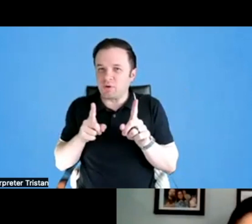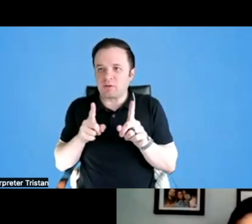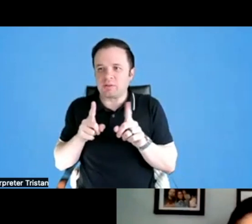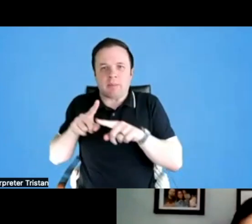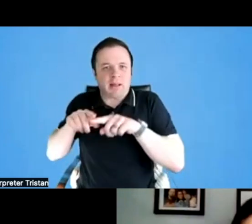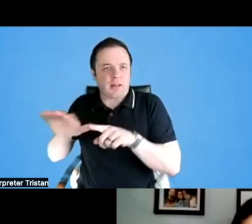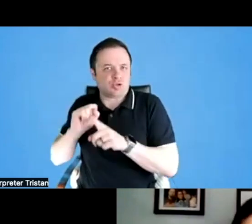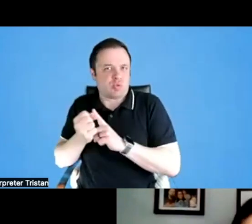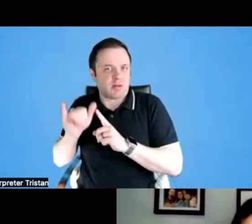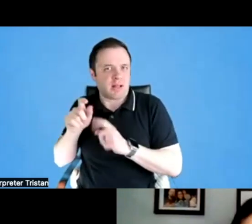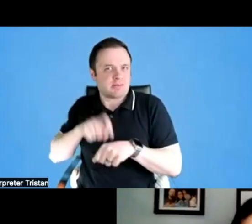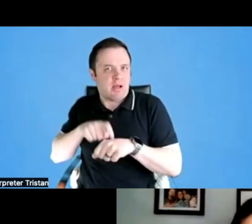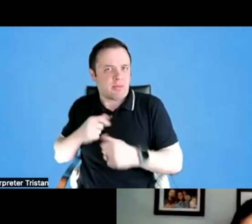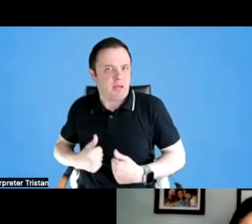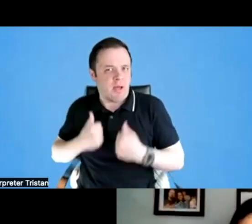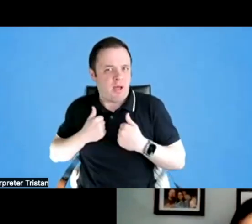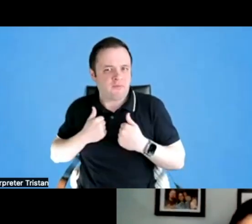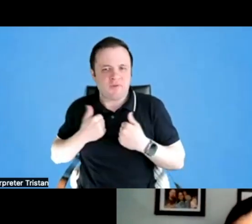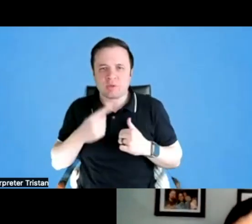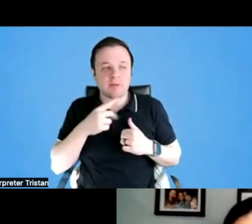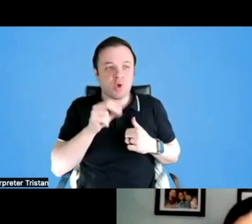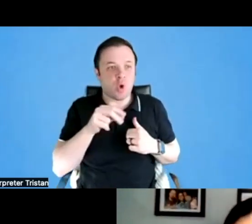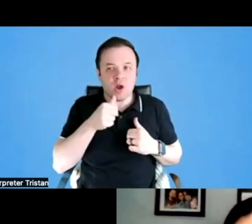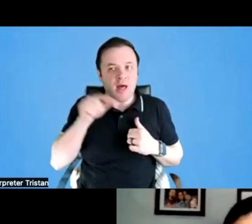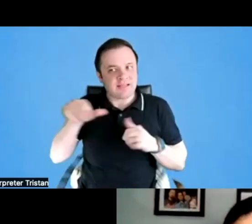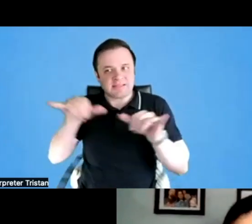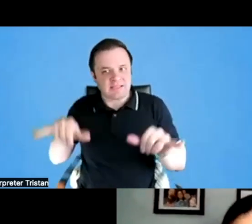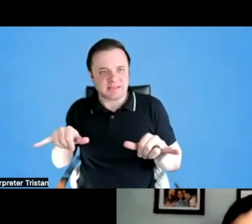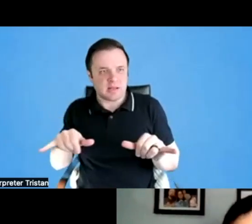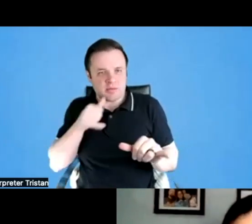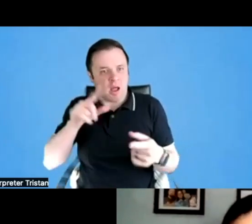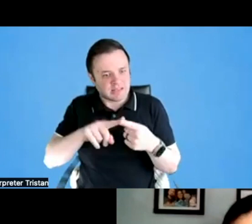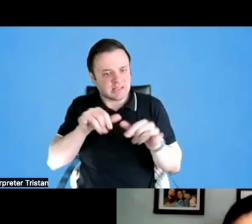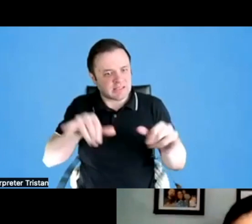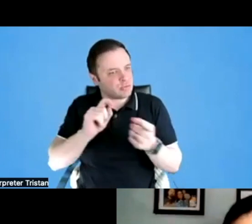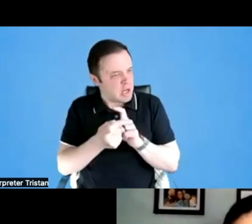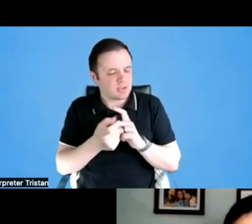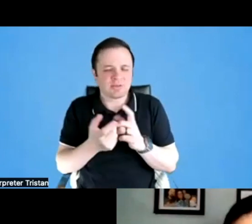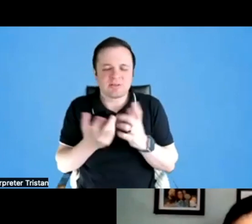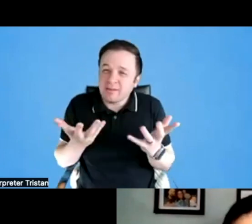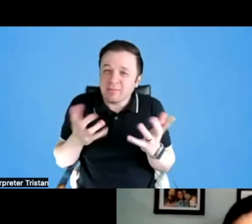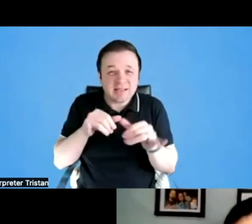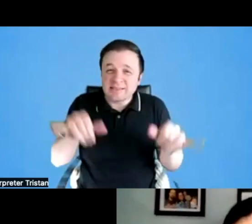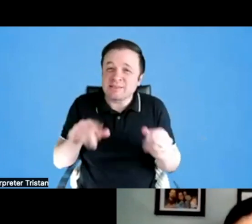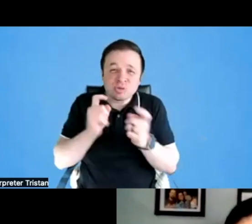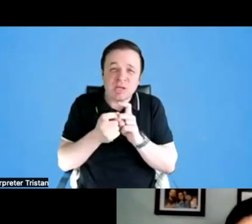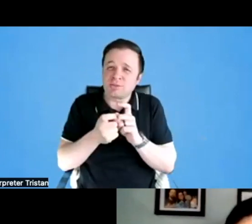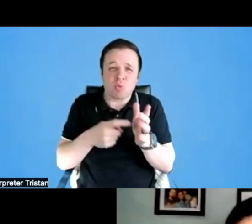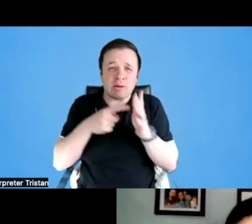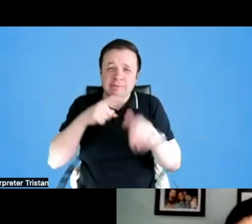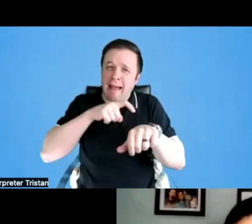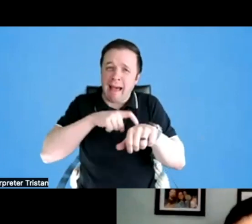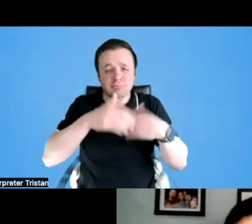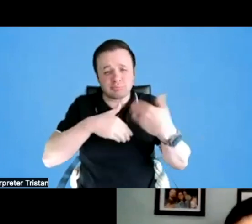to not say, no, not this system or that system until the system changes, because system change takes time and I need